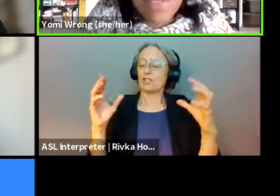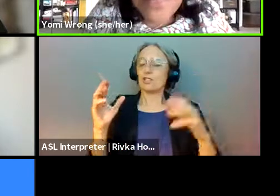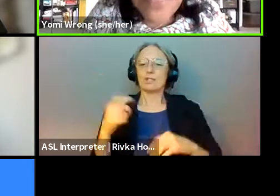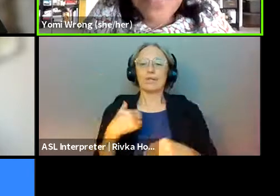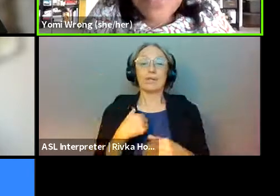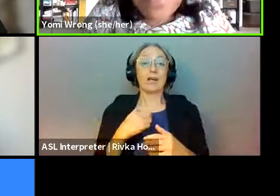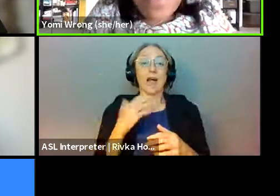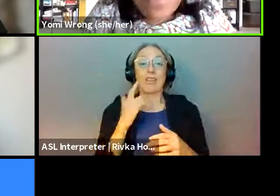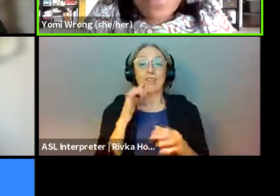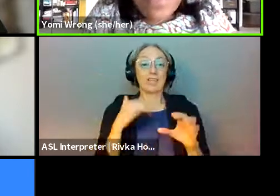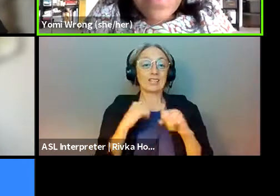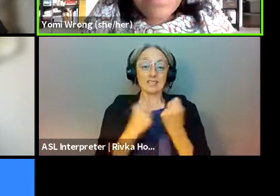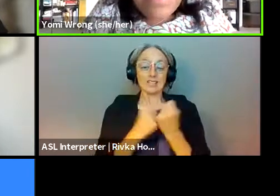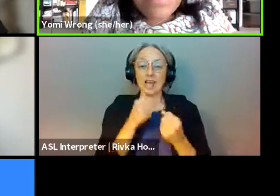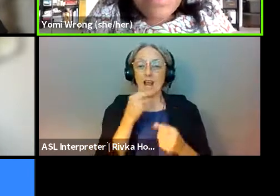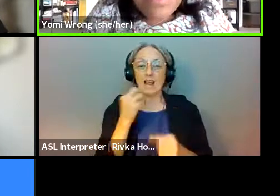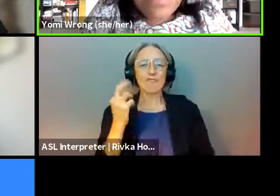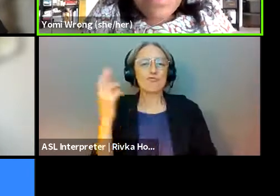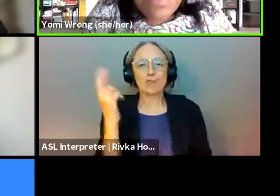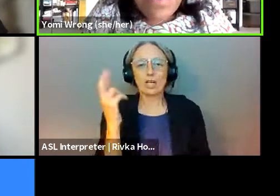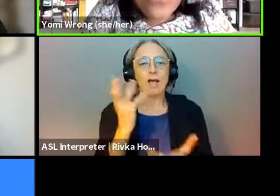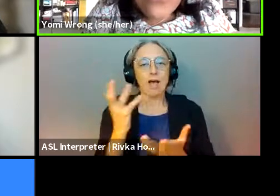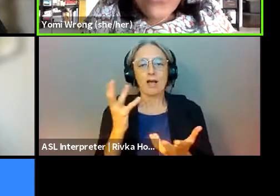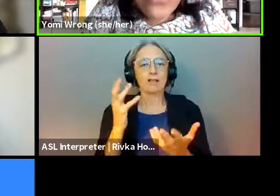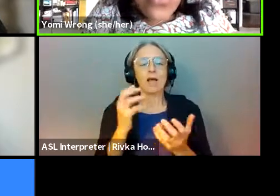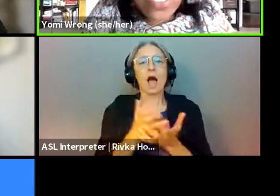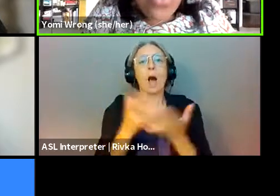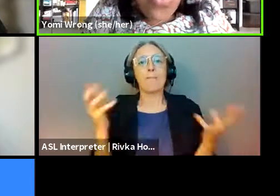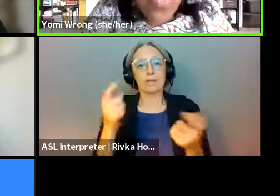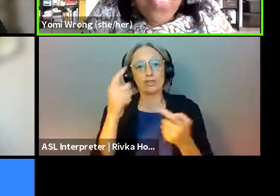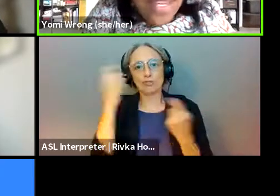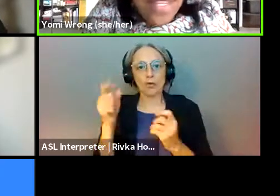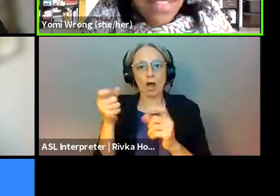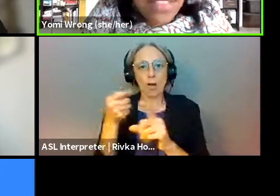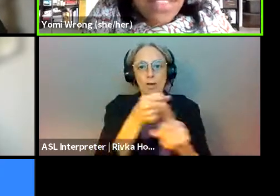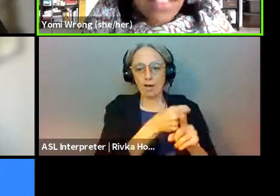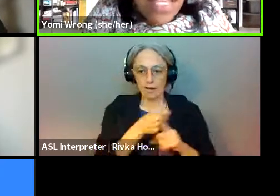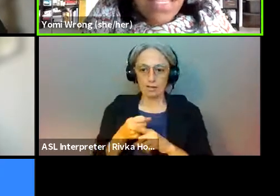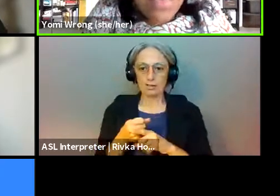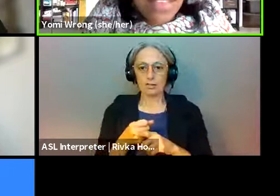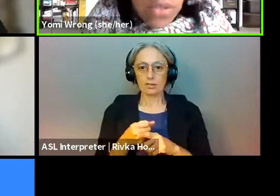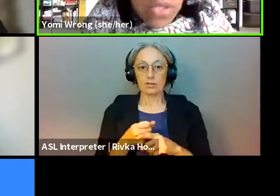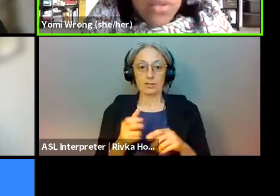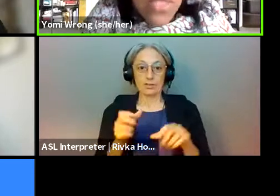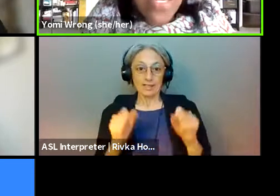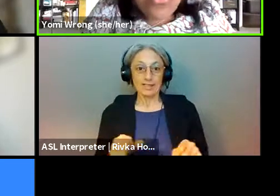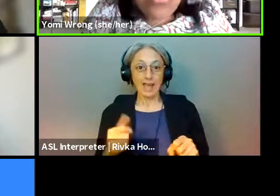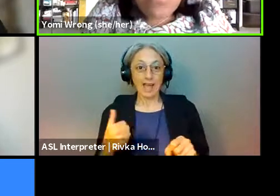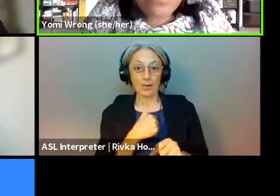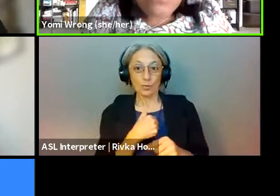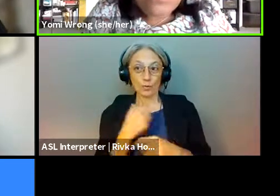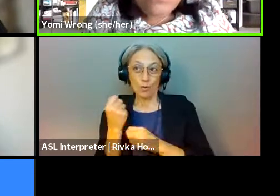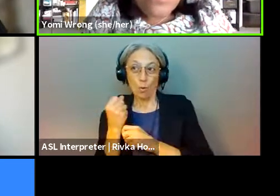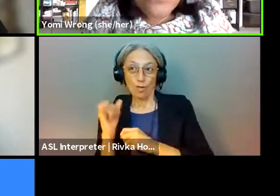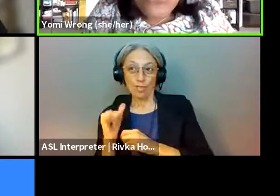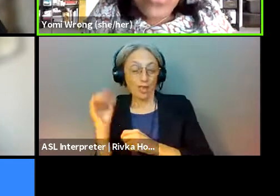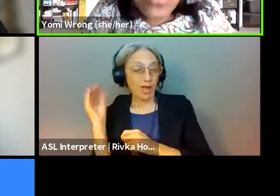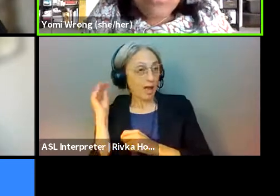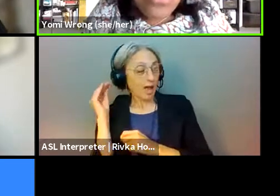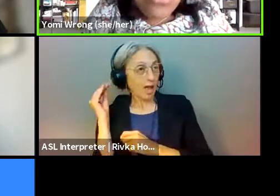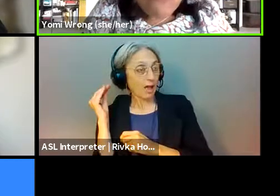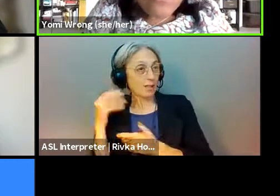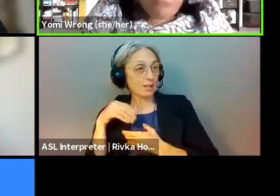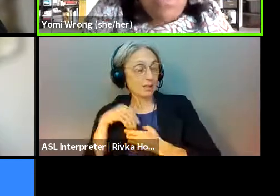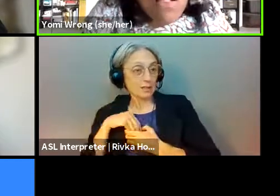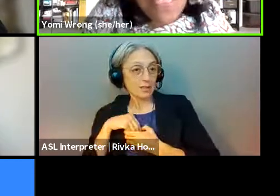society. And I don't know that we can hold that and deal with that trauma until we